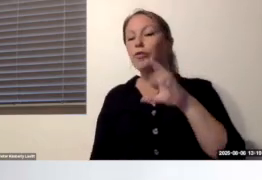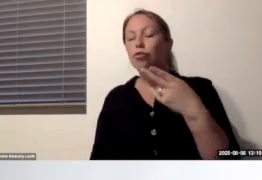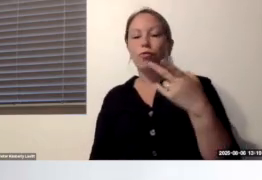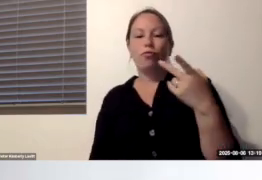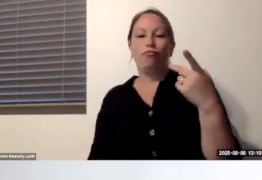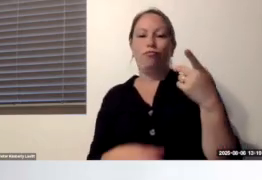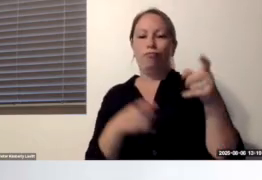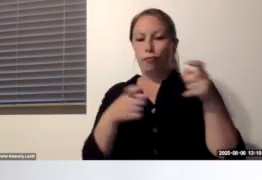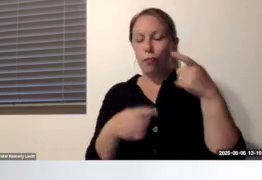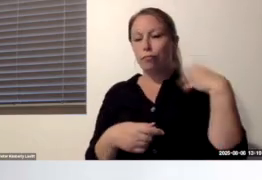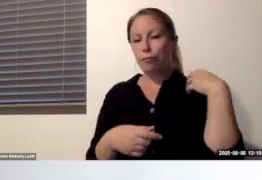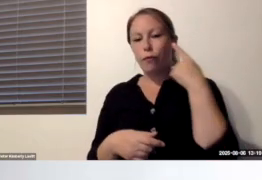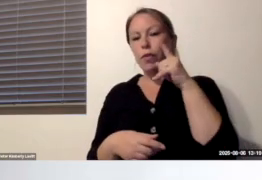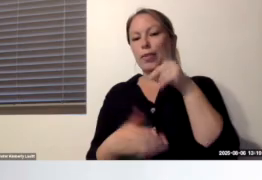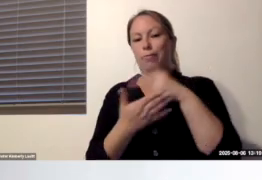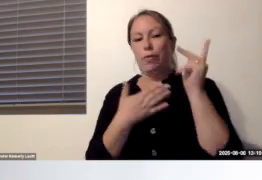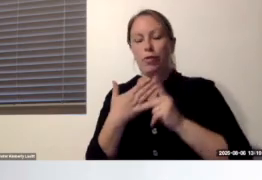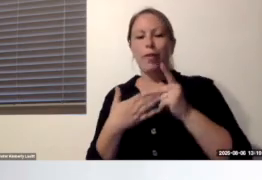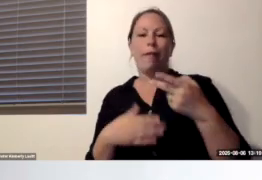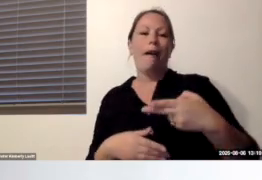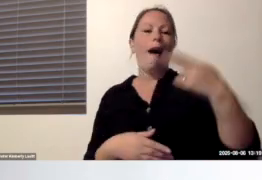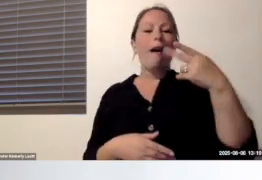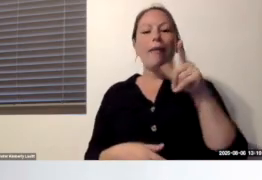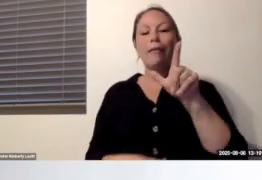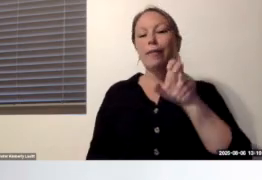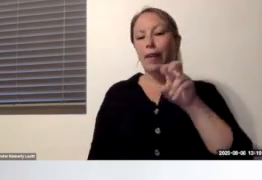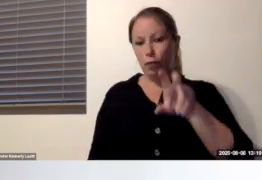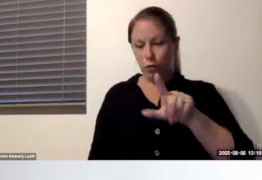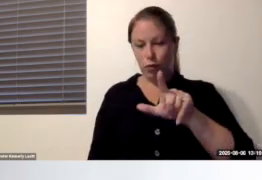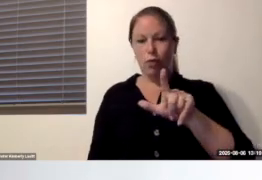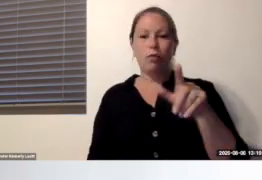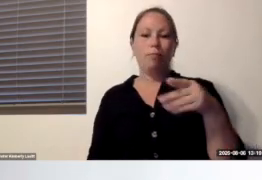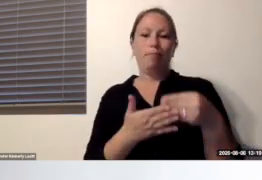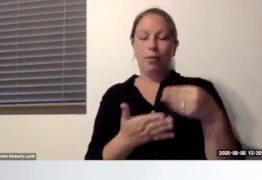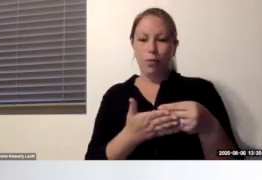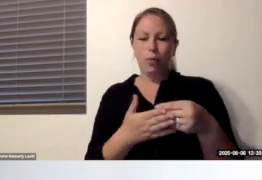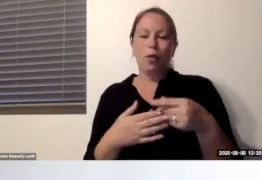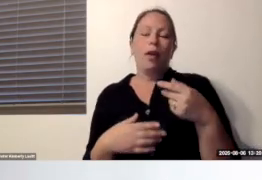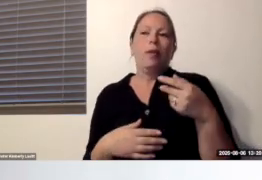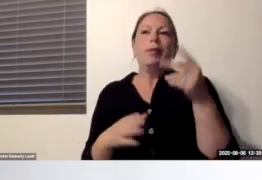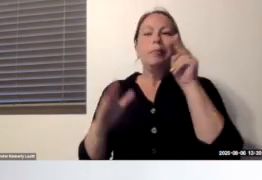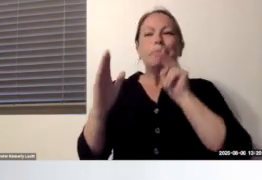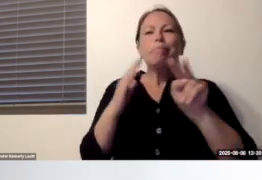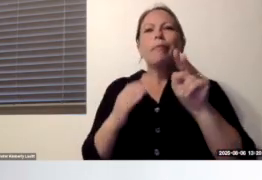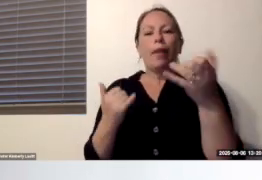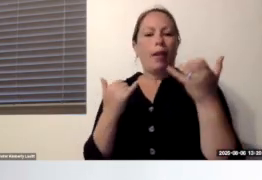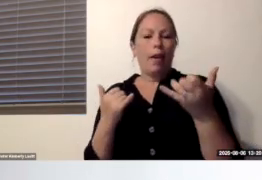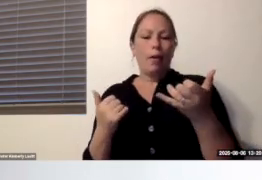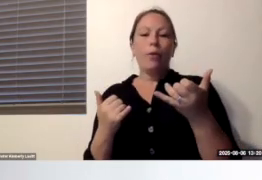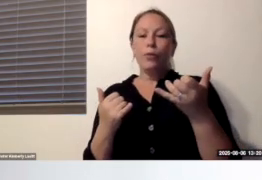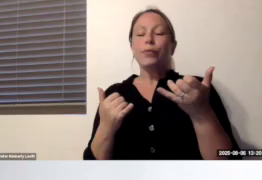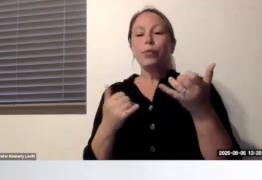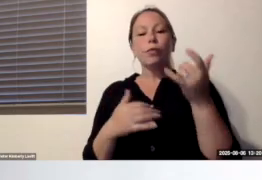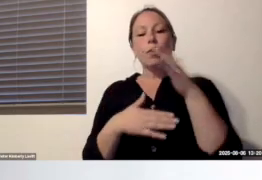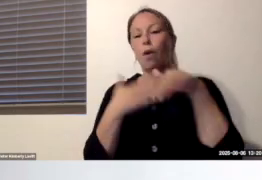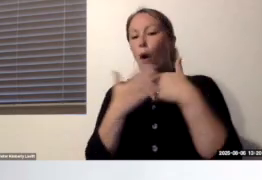and just kind of high level on budget. So the kind of outlook right now is that the projects, they all